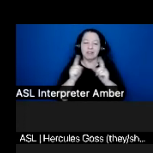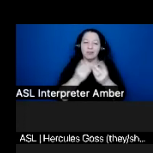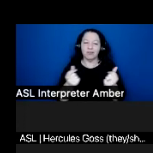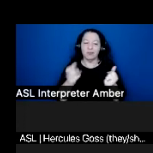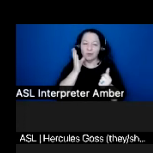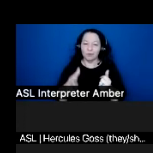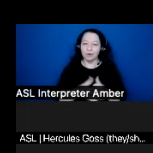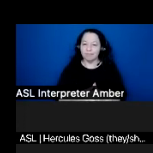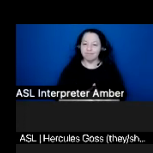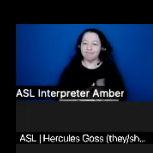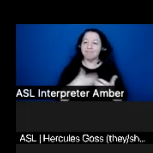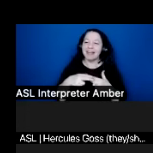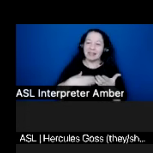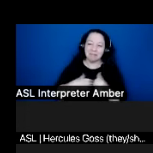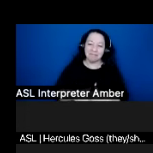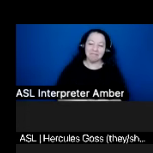slide, Debbie?